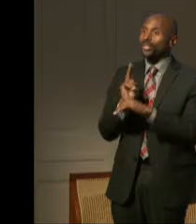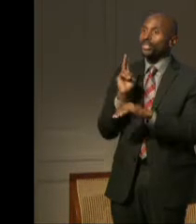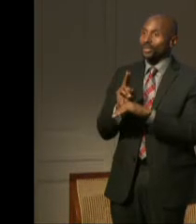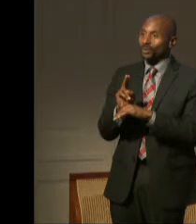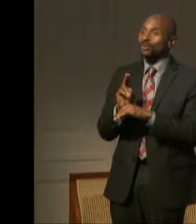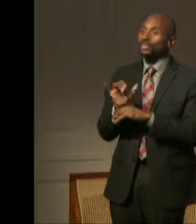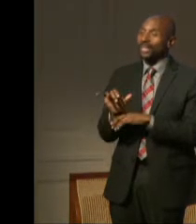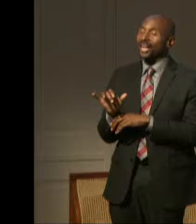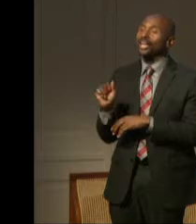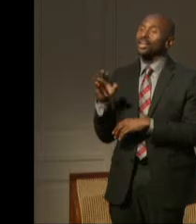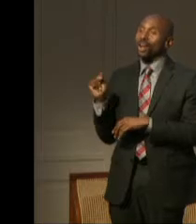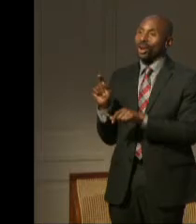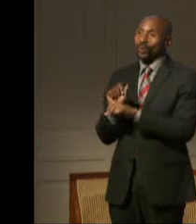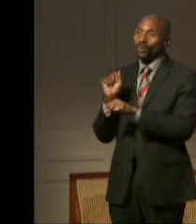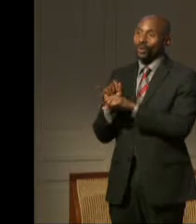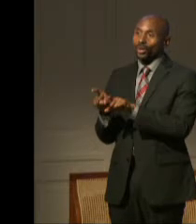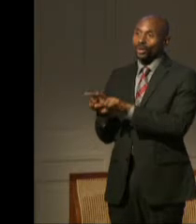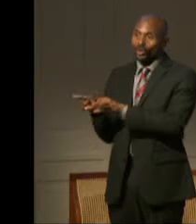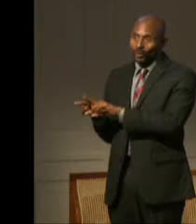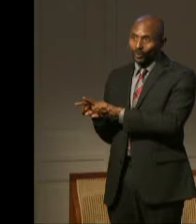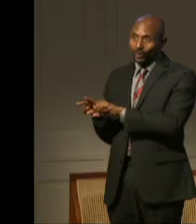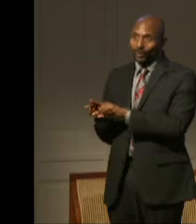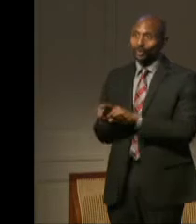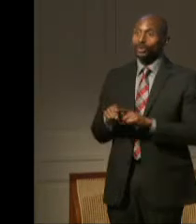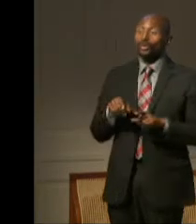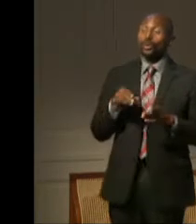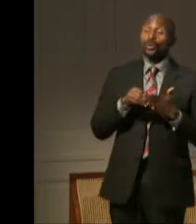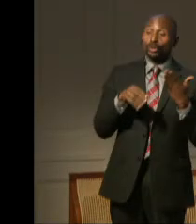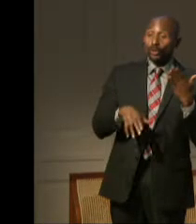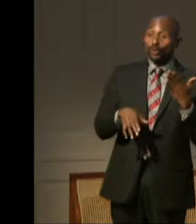the student-generated context is also